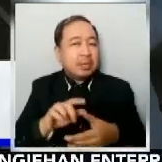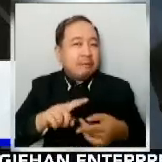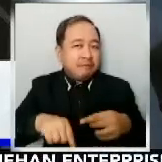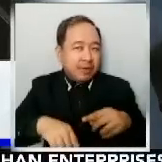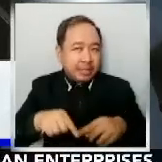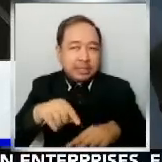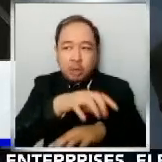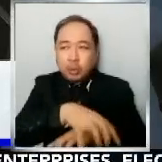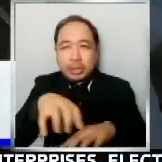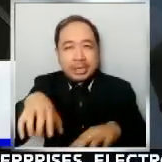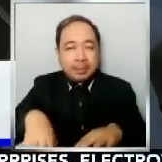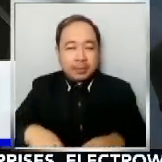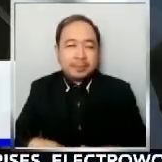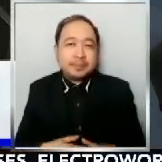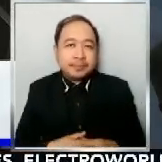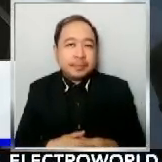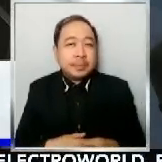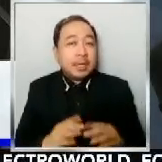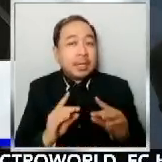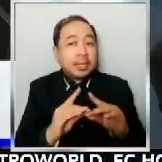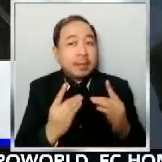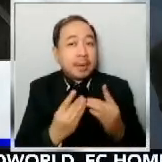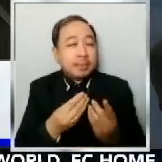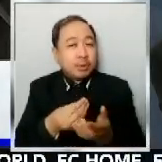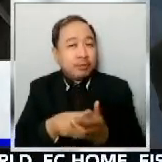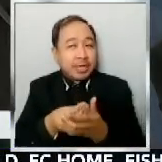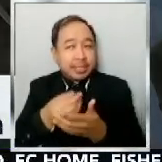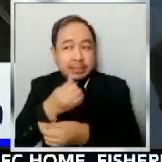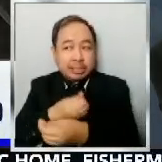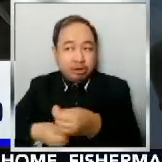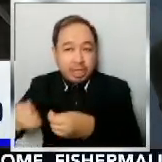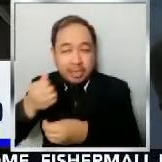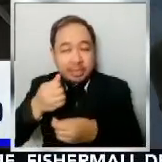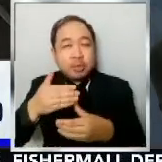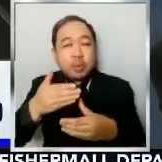Ibinahagi naman ni Finance Secretary Benjamin Diokno na inaasahang